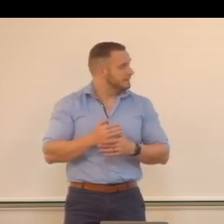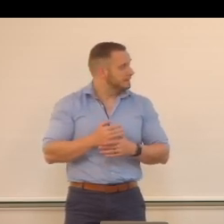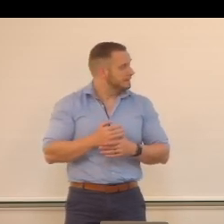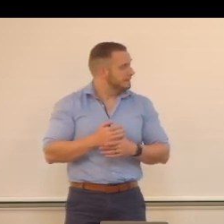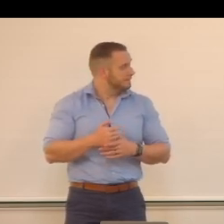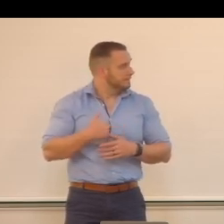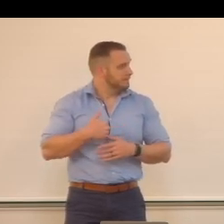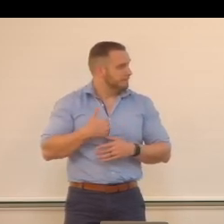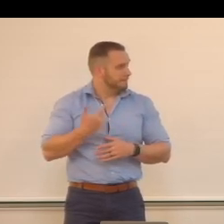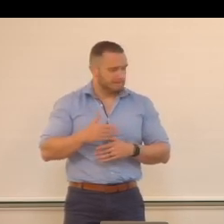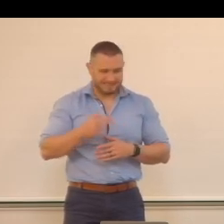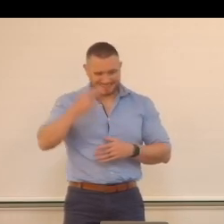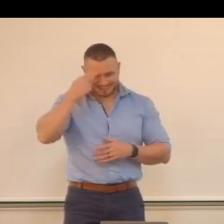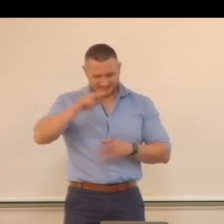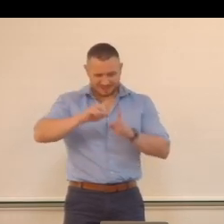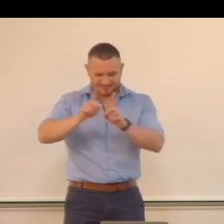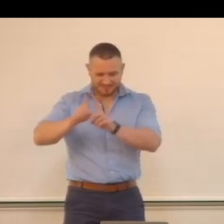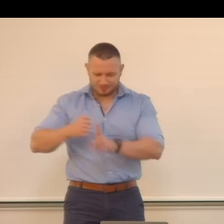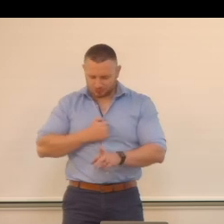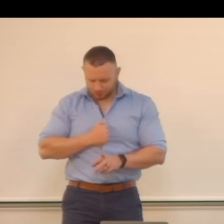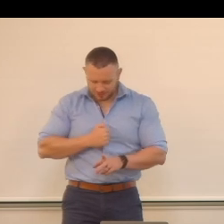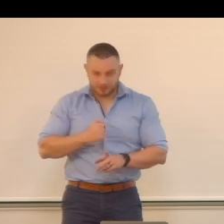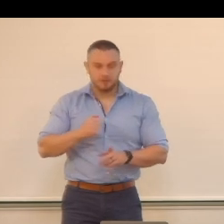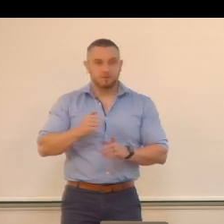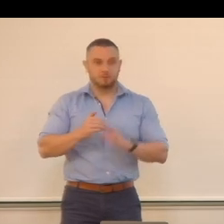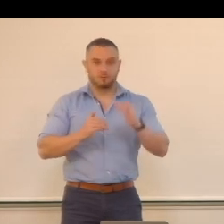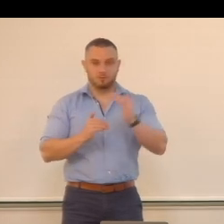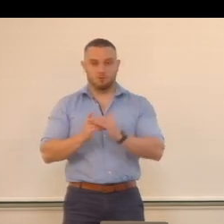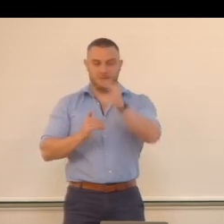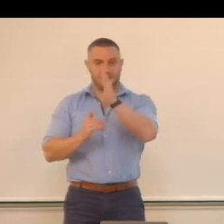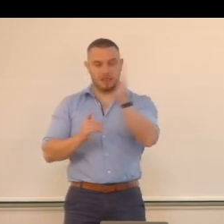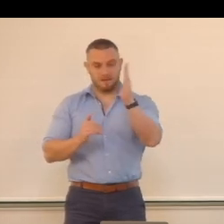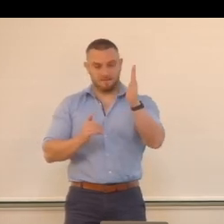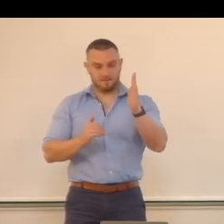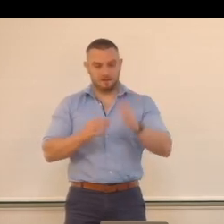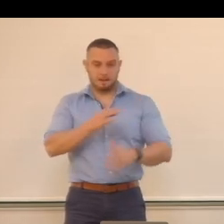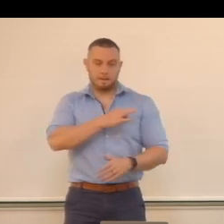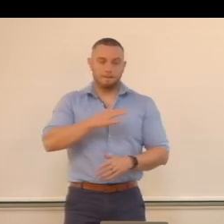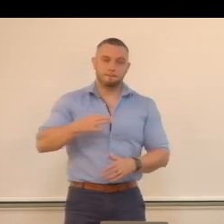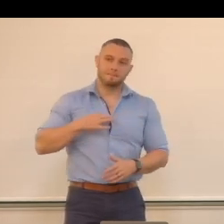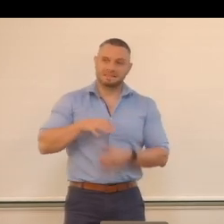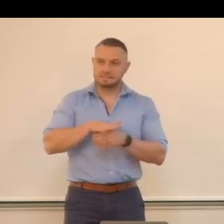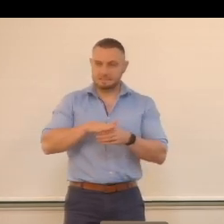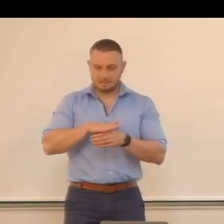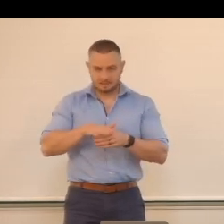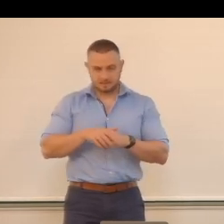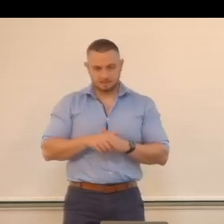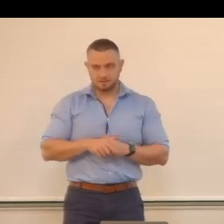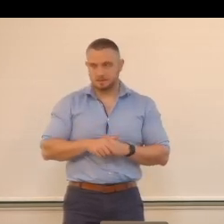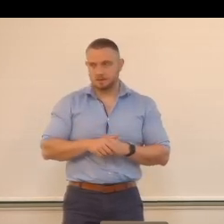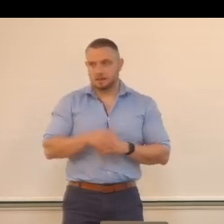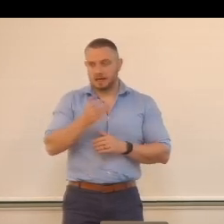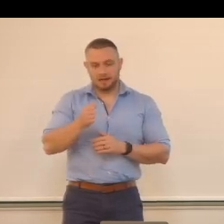I didn't name all of the acronyms, I apologize, but on the upper left is a medical facility, and then you have